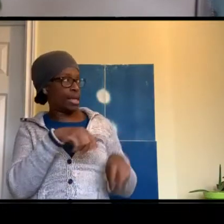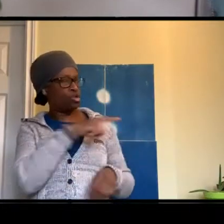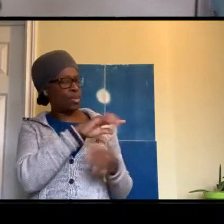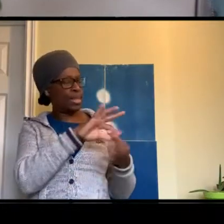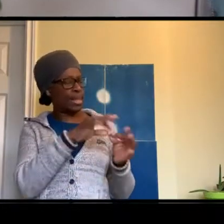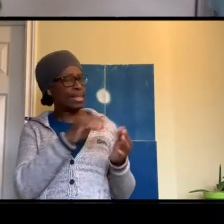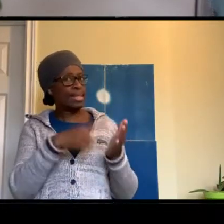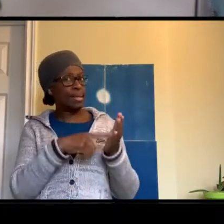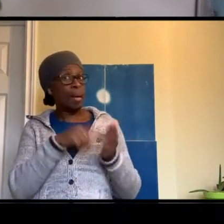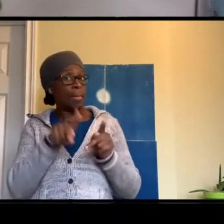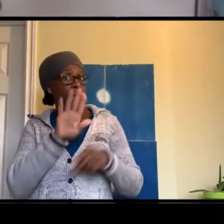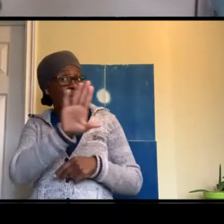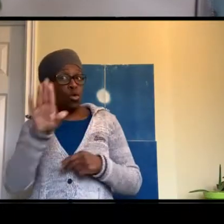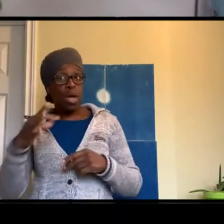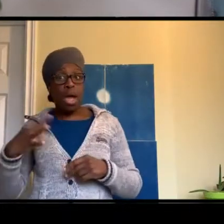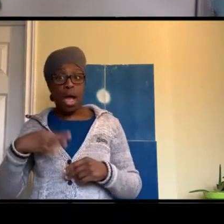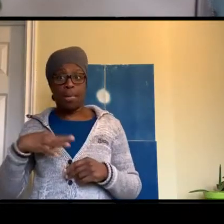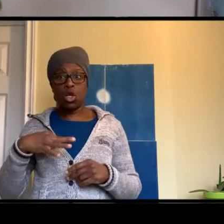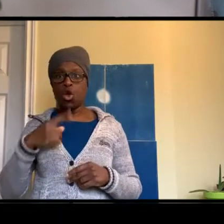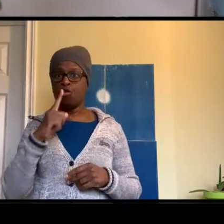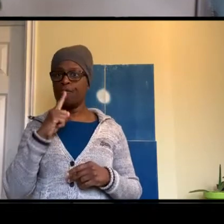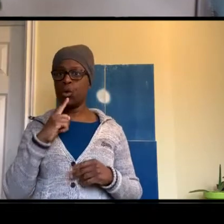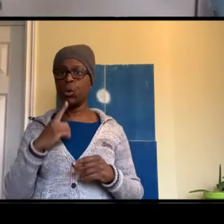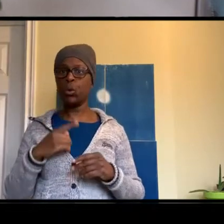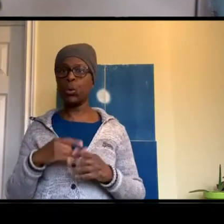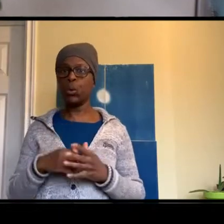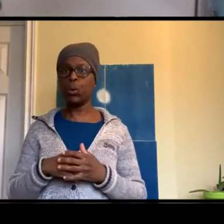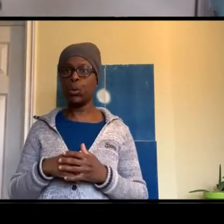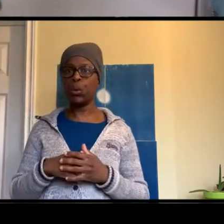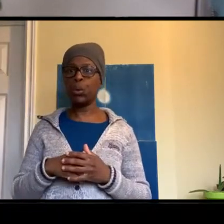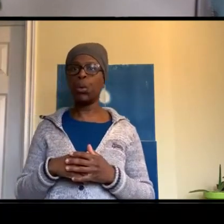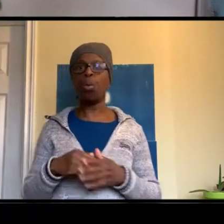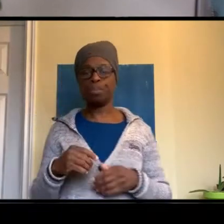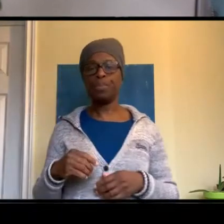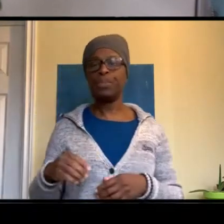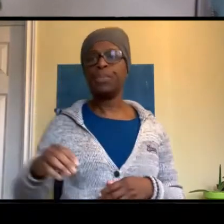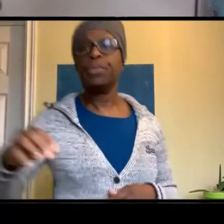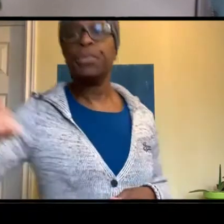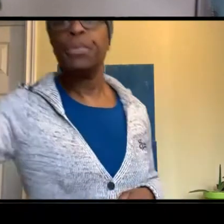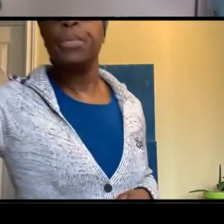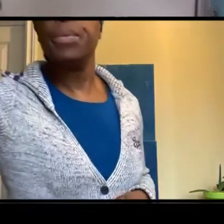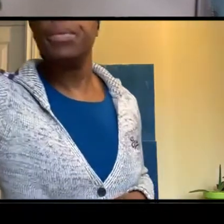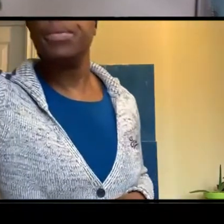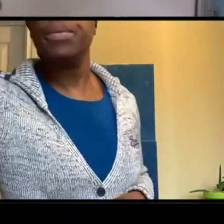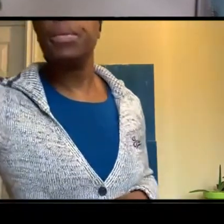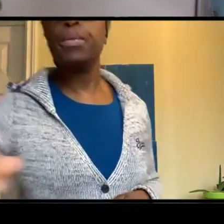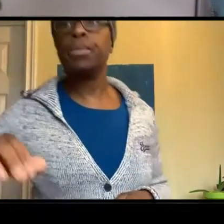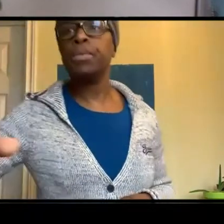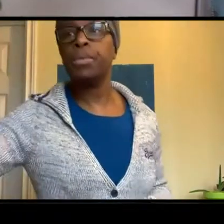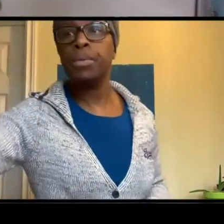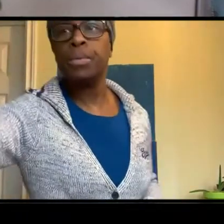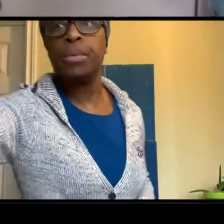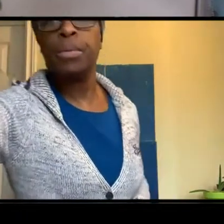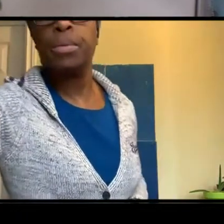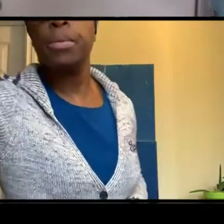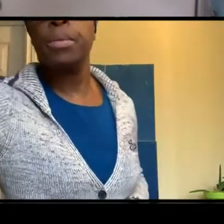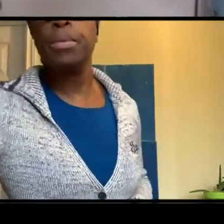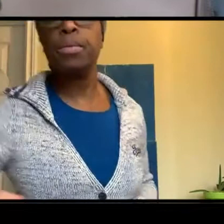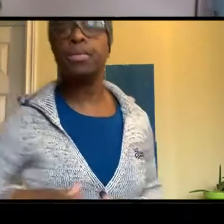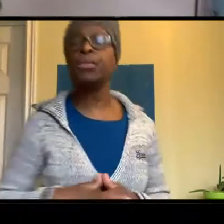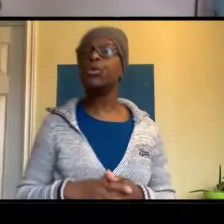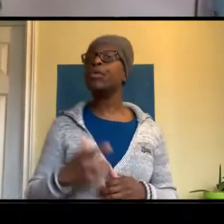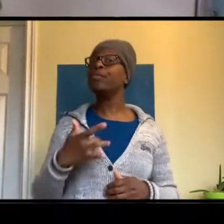How important is it as a juror to be sort of grabbed by the project and sort of feel the person